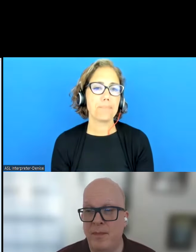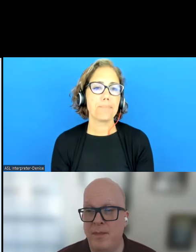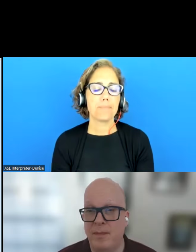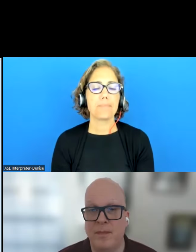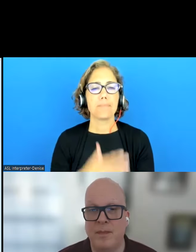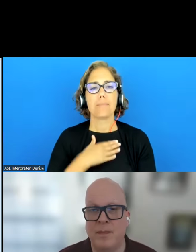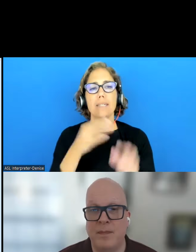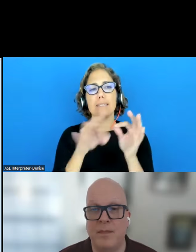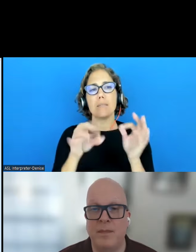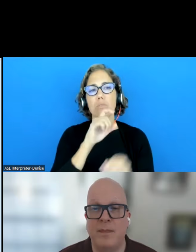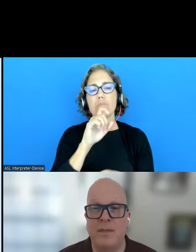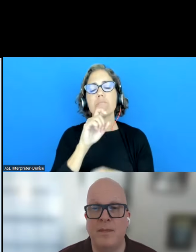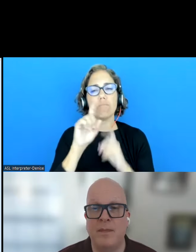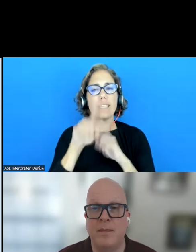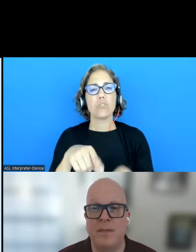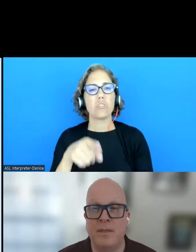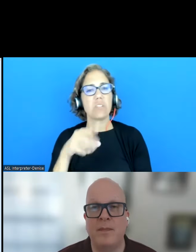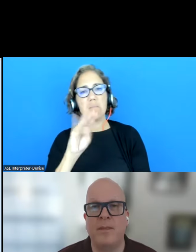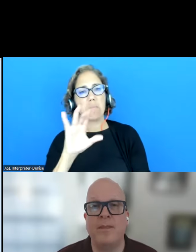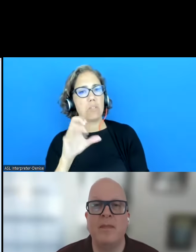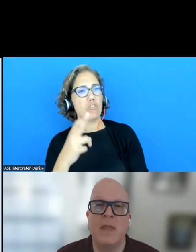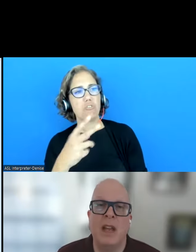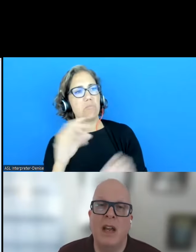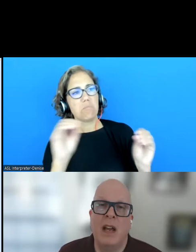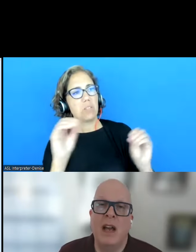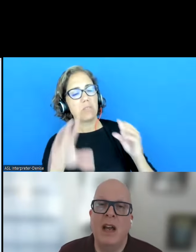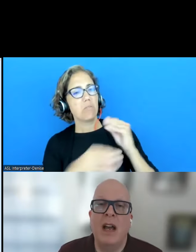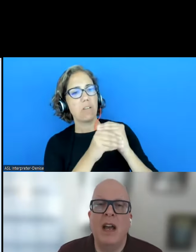Yeah, nothing to add here.